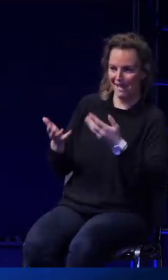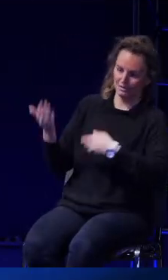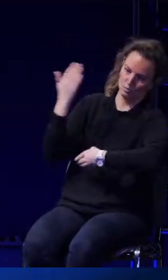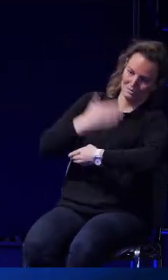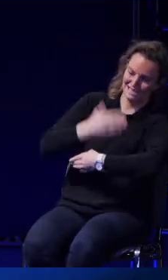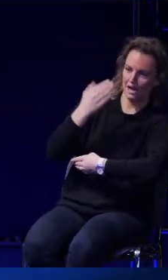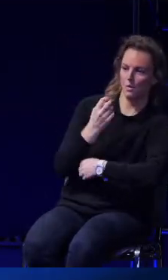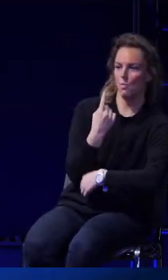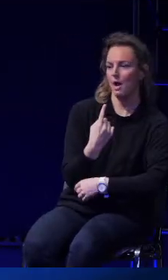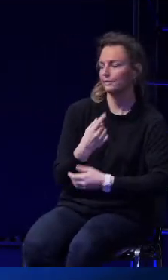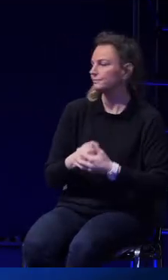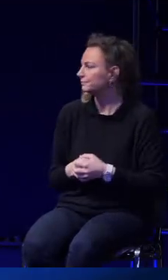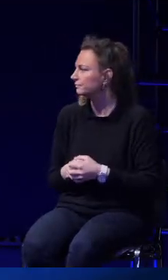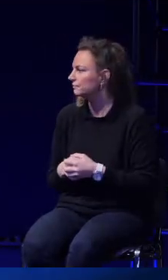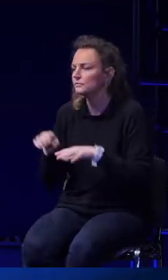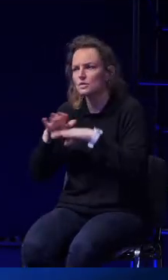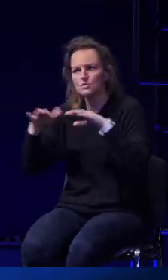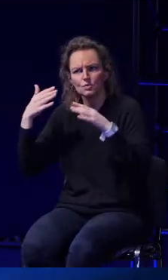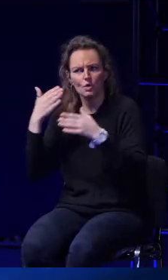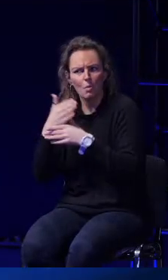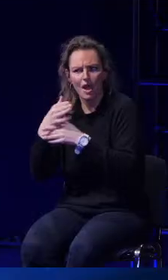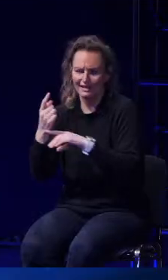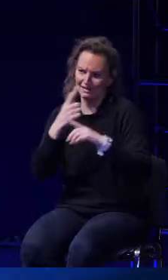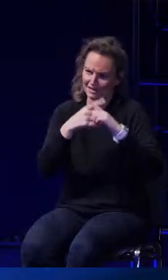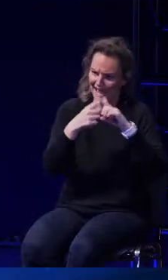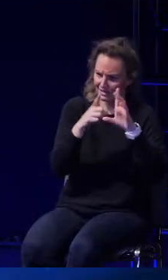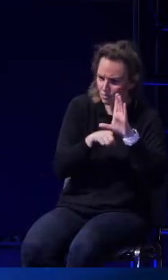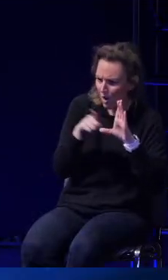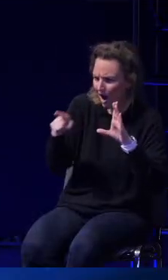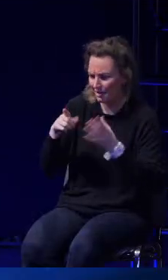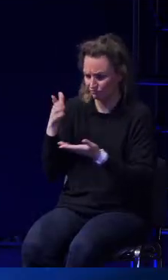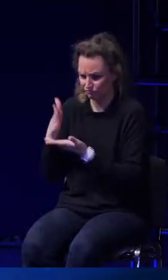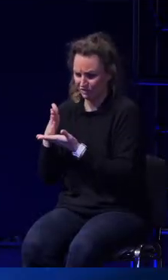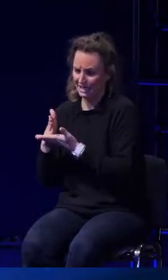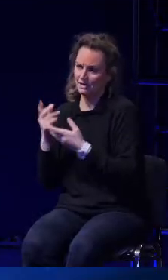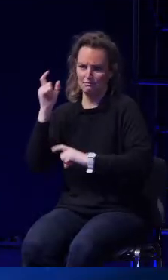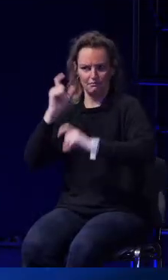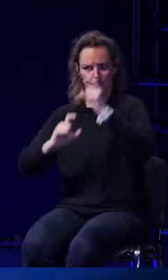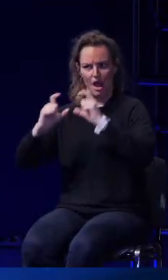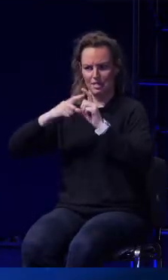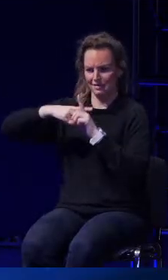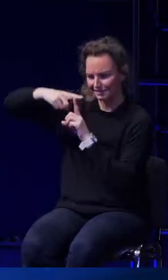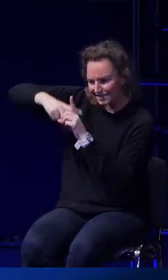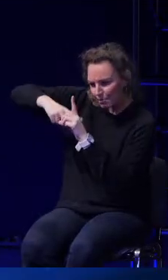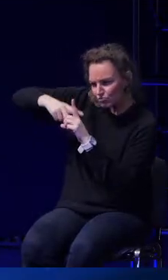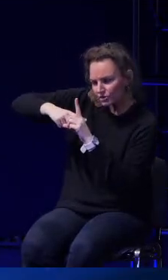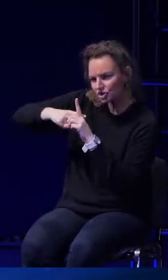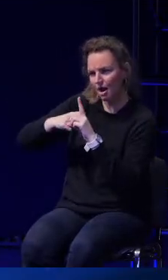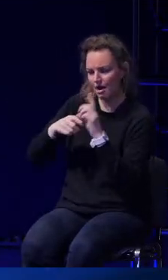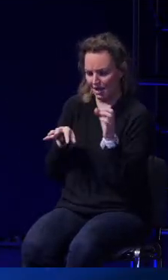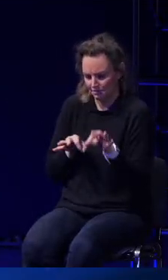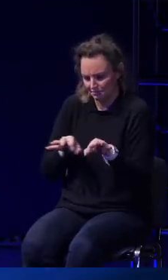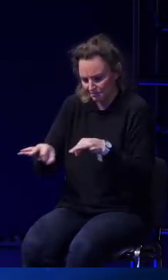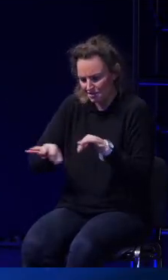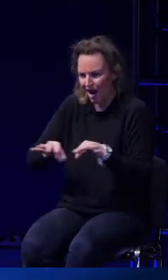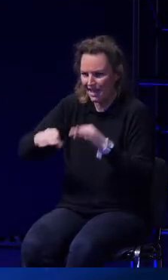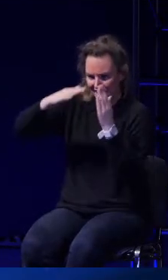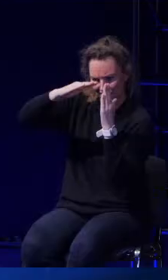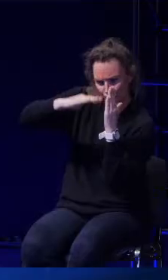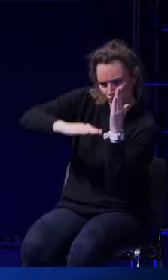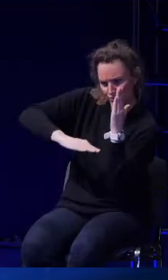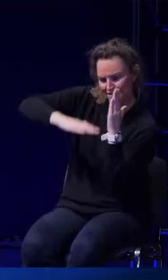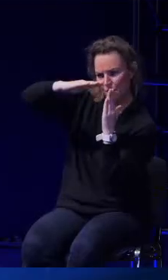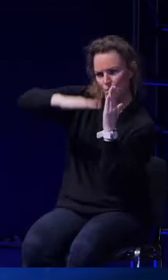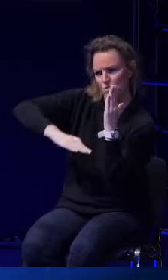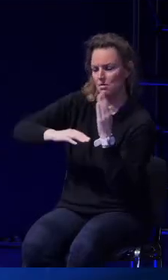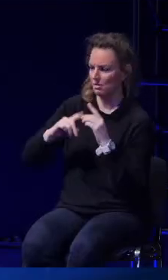XY. You're just purely in color, temperature, plus and minus green, and dialing in from there. Can you explain how